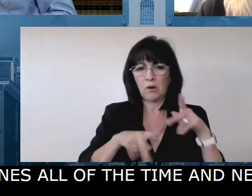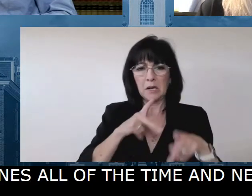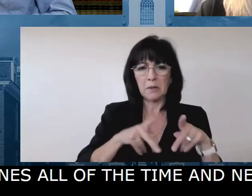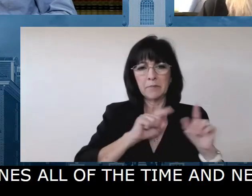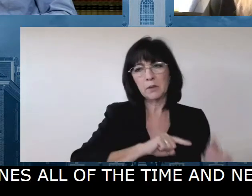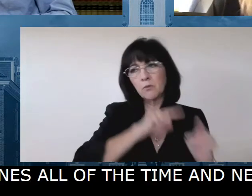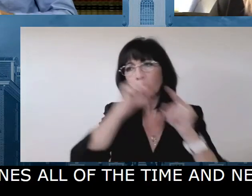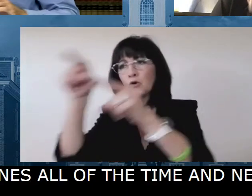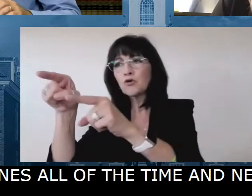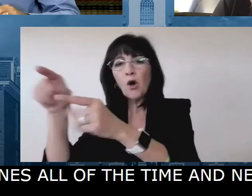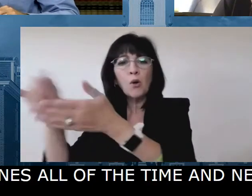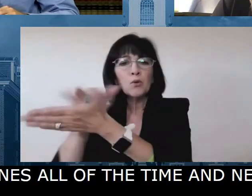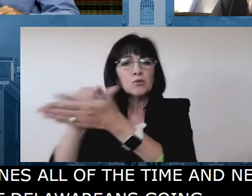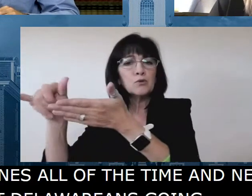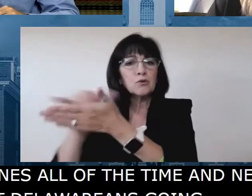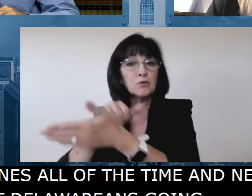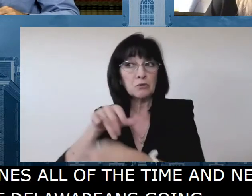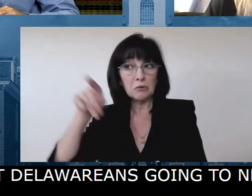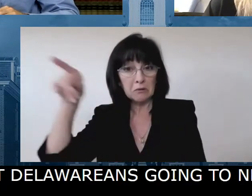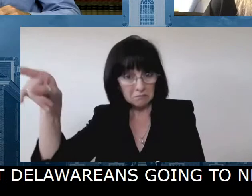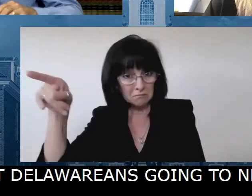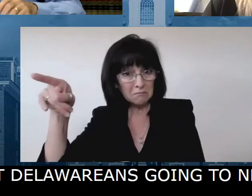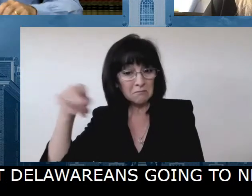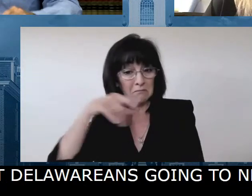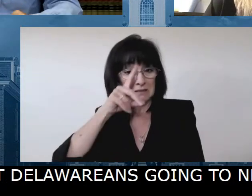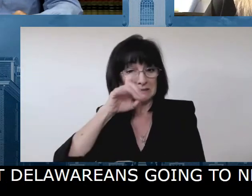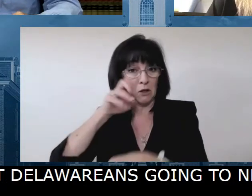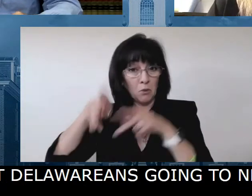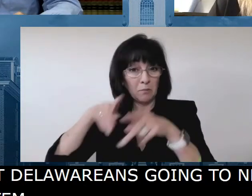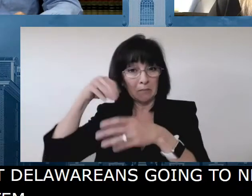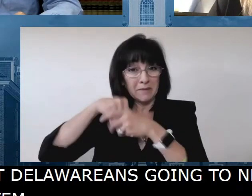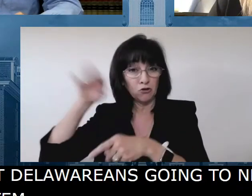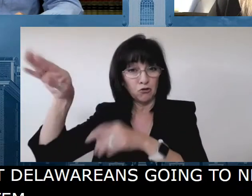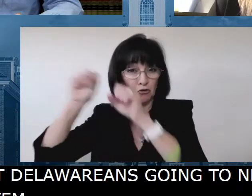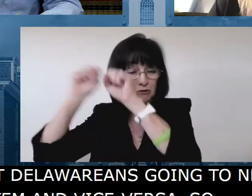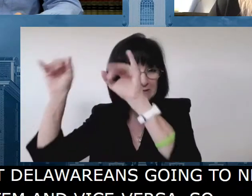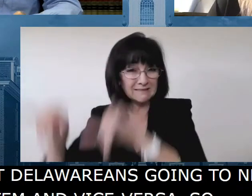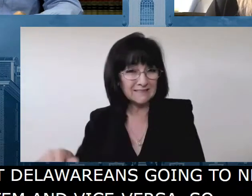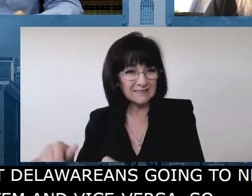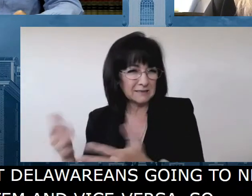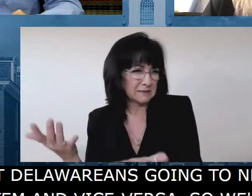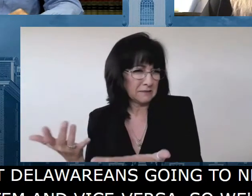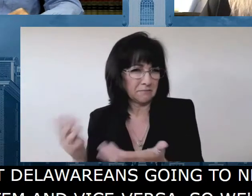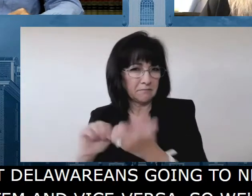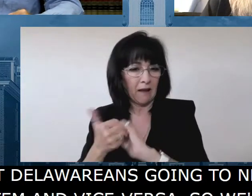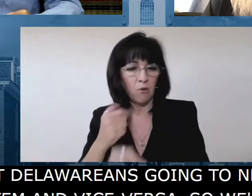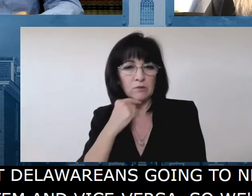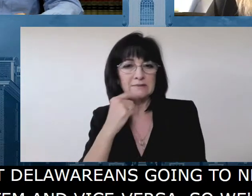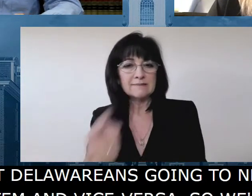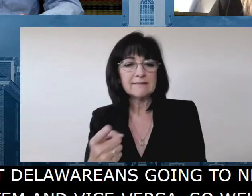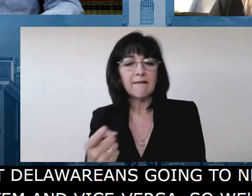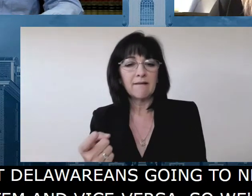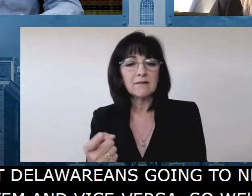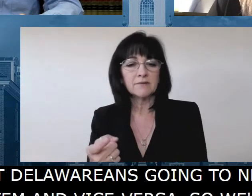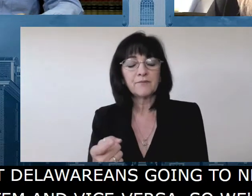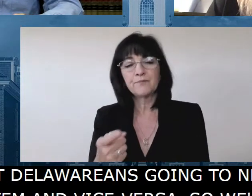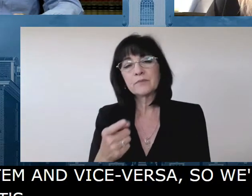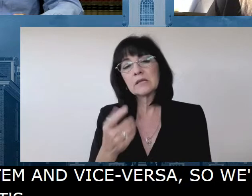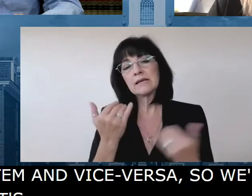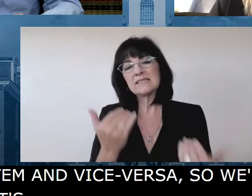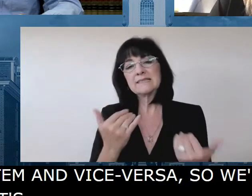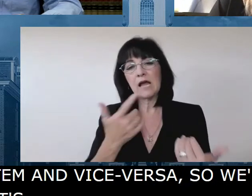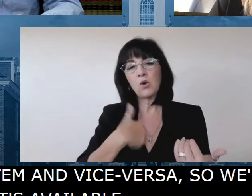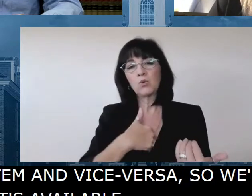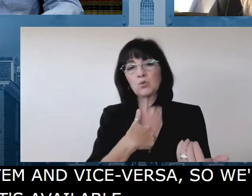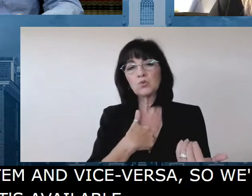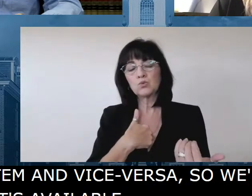may not all be in their system, and vice versa. So we're really looking at what's available right now. We, as